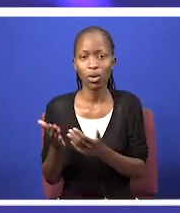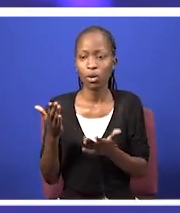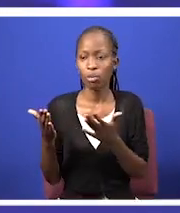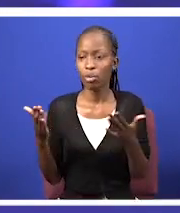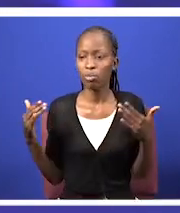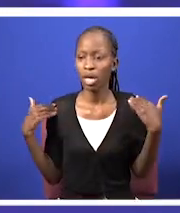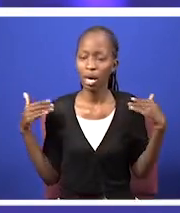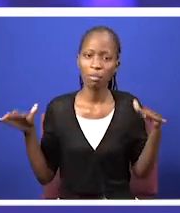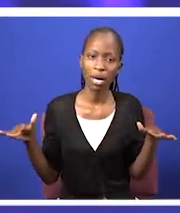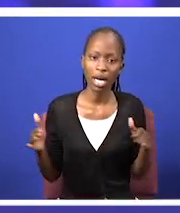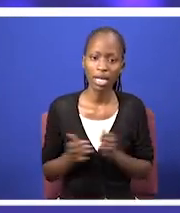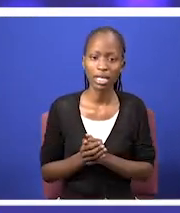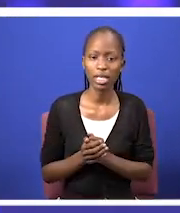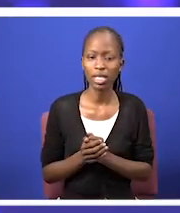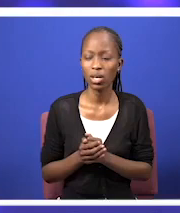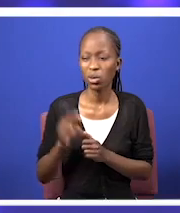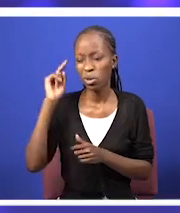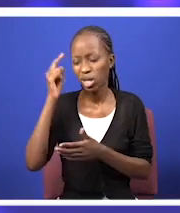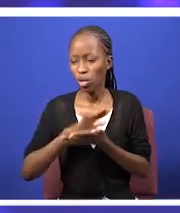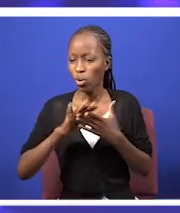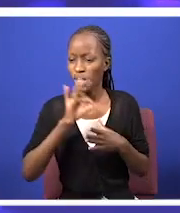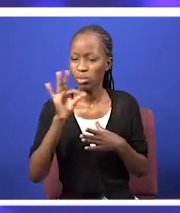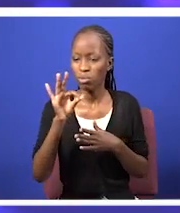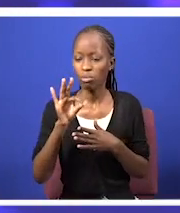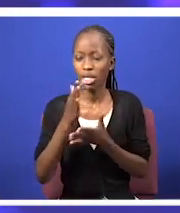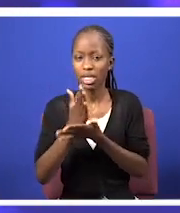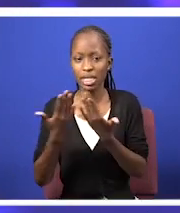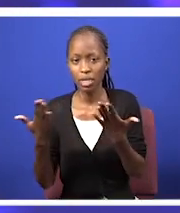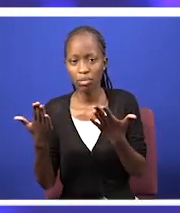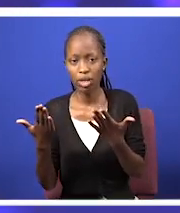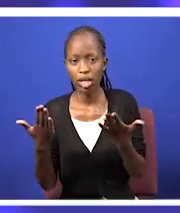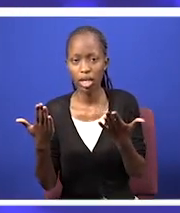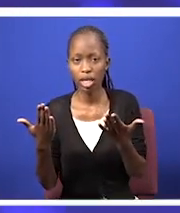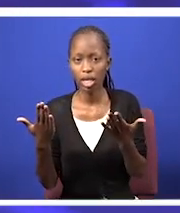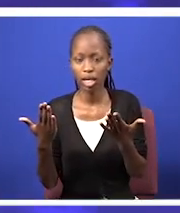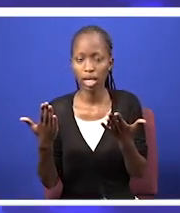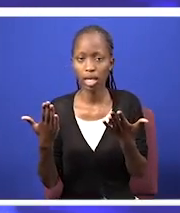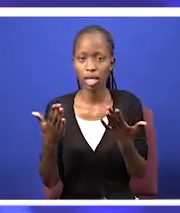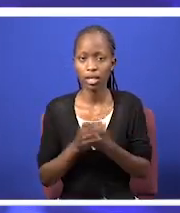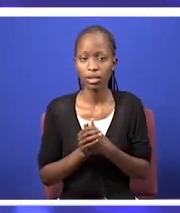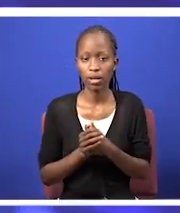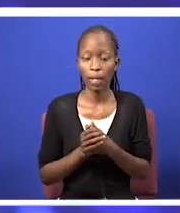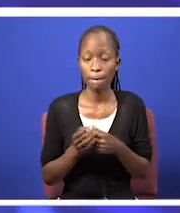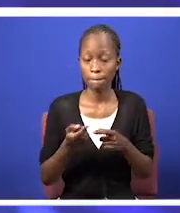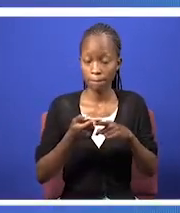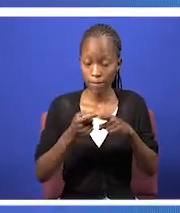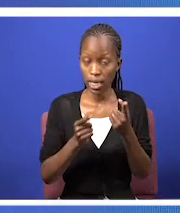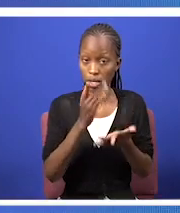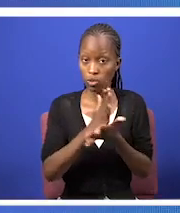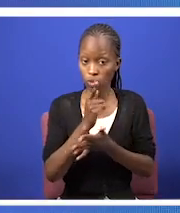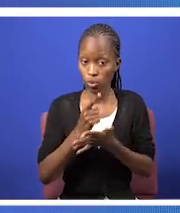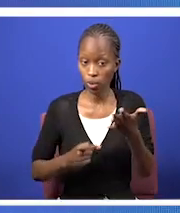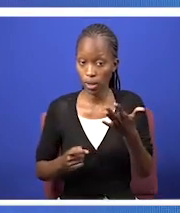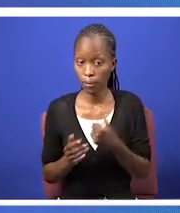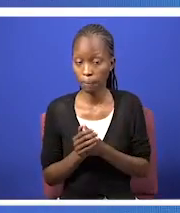of a dove. We think of him as something or some activity, some event that took place in the stories of the Bible. But the fact is